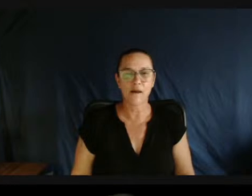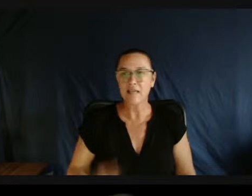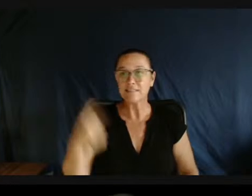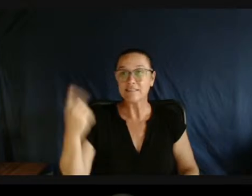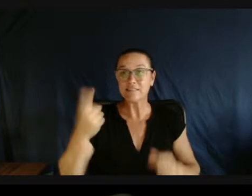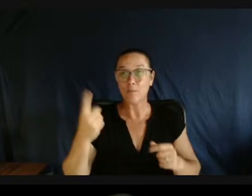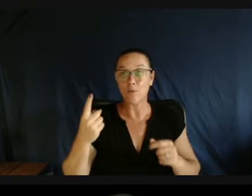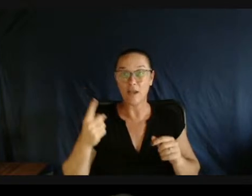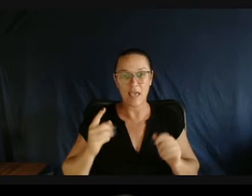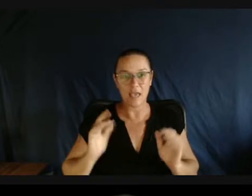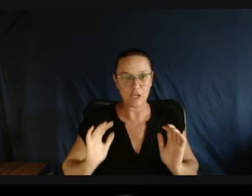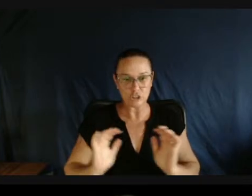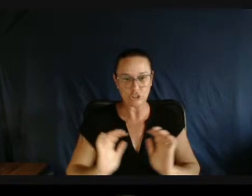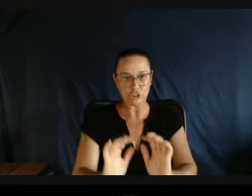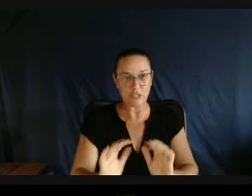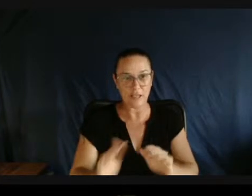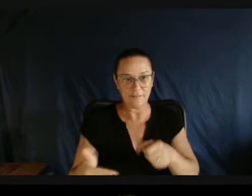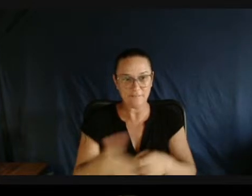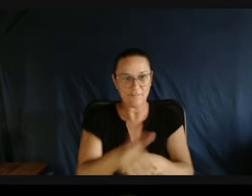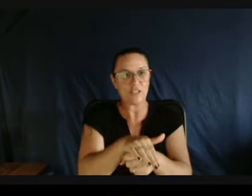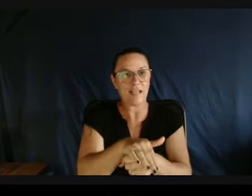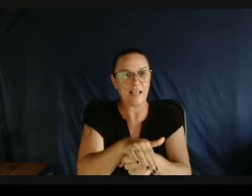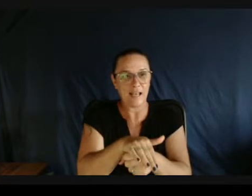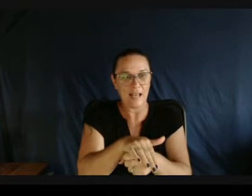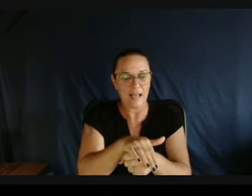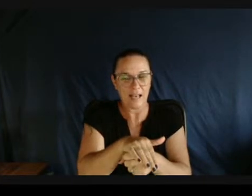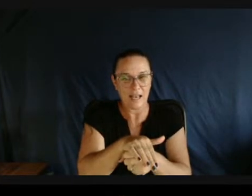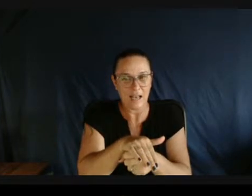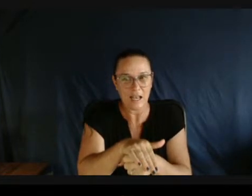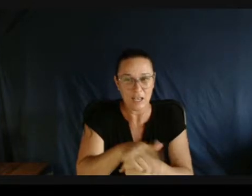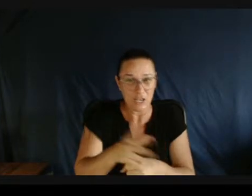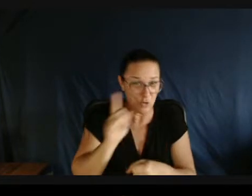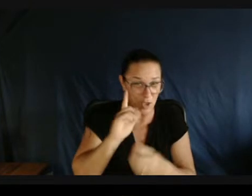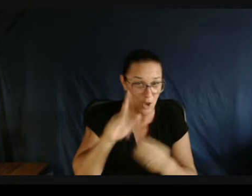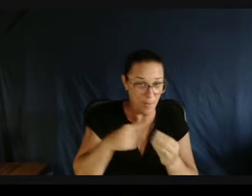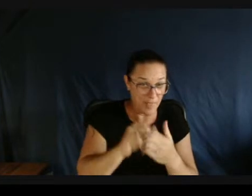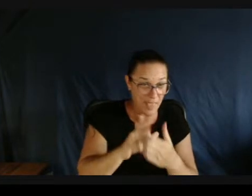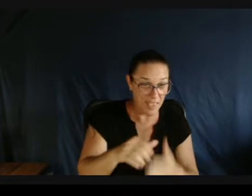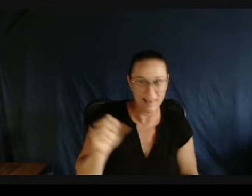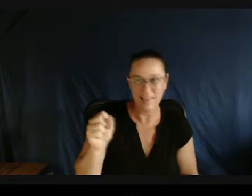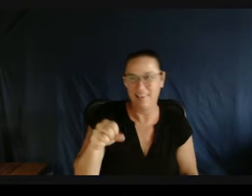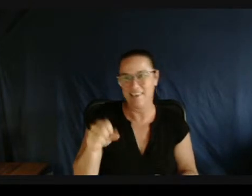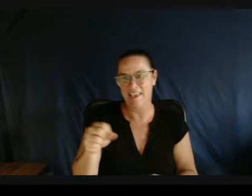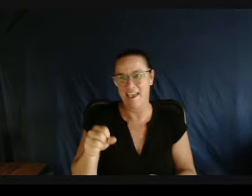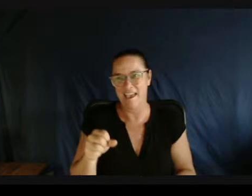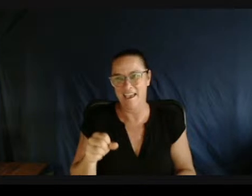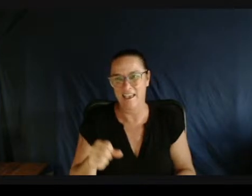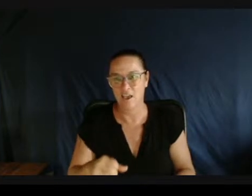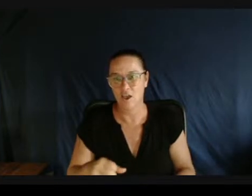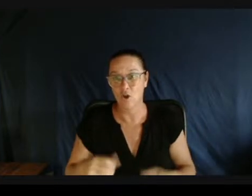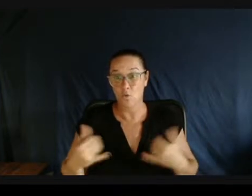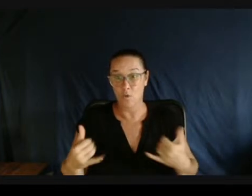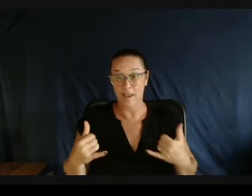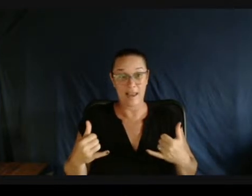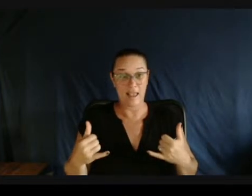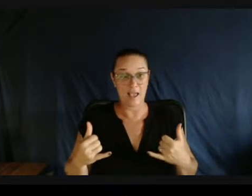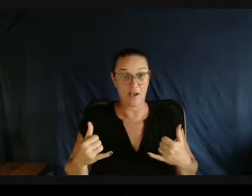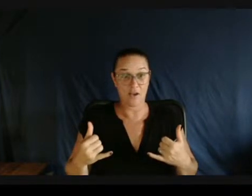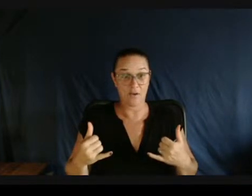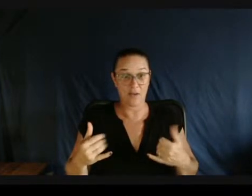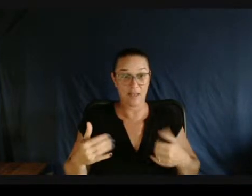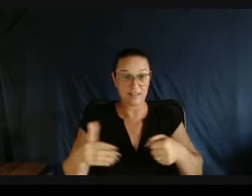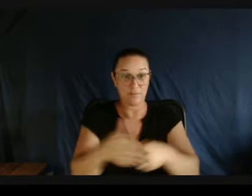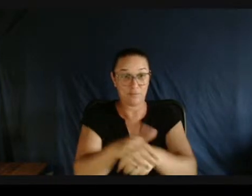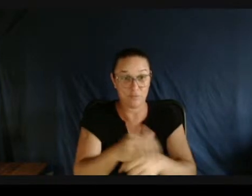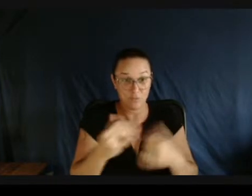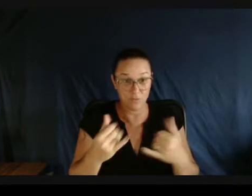in. Did you hear about this, Dane? Yeah. Somebody filled it in. Is it filled in? Filled in? Like well, it's I